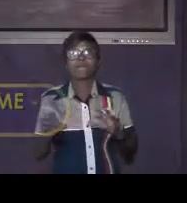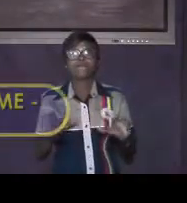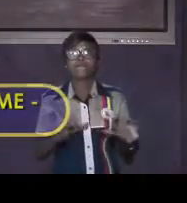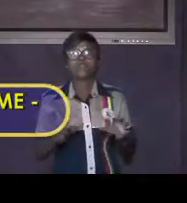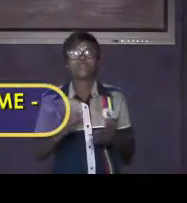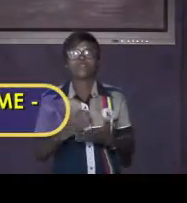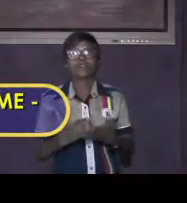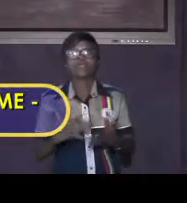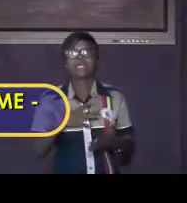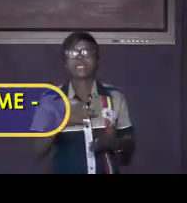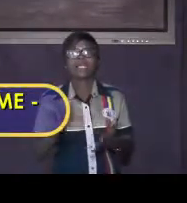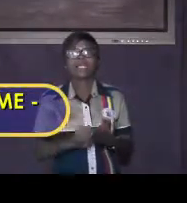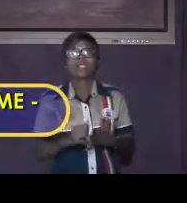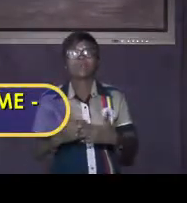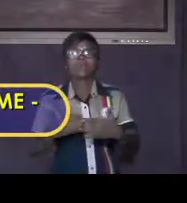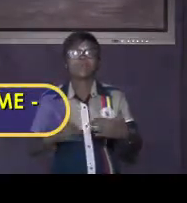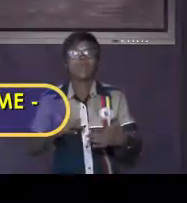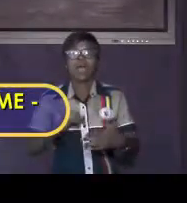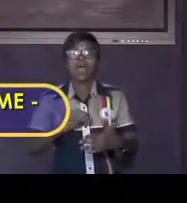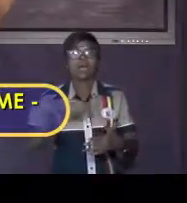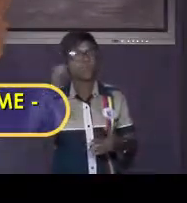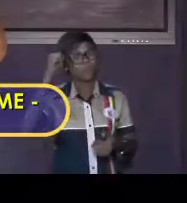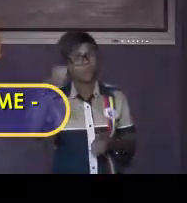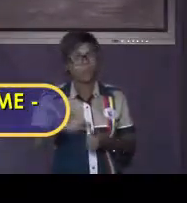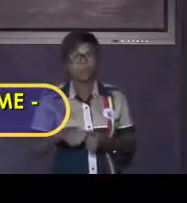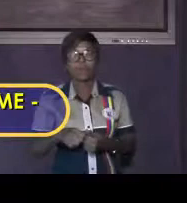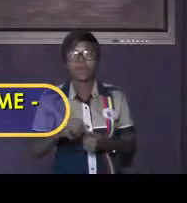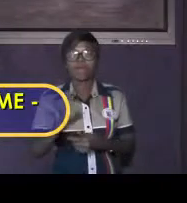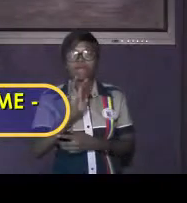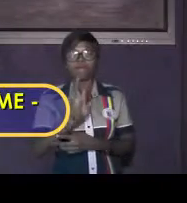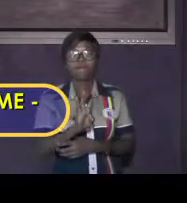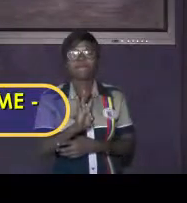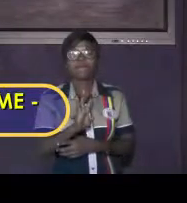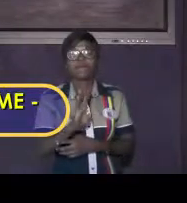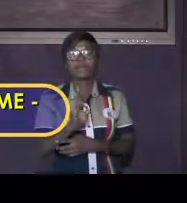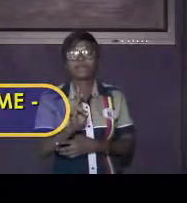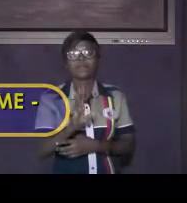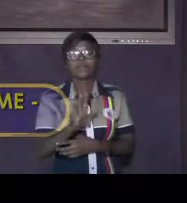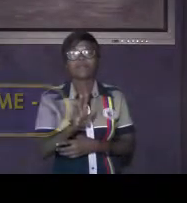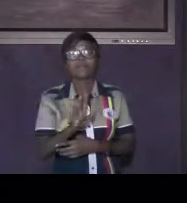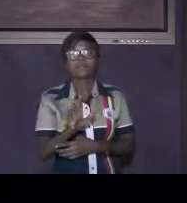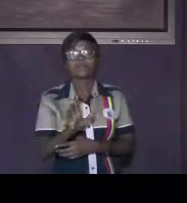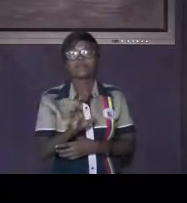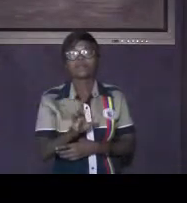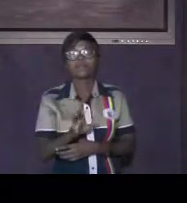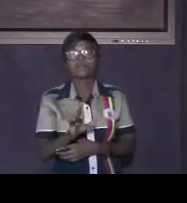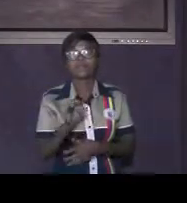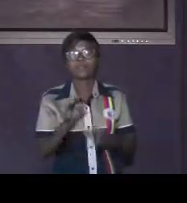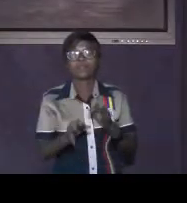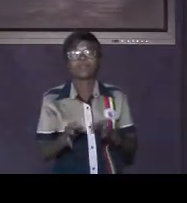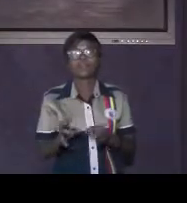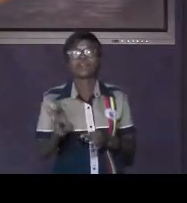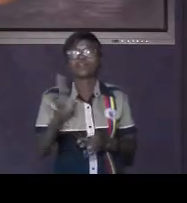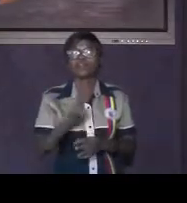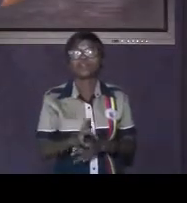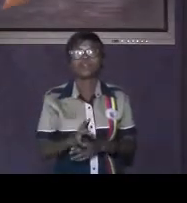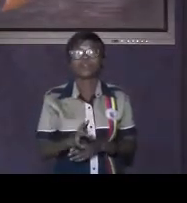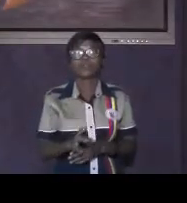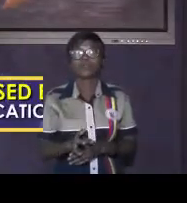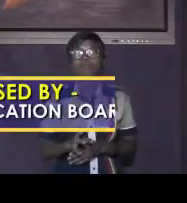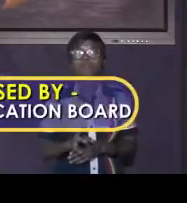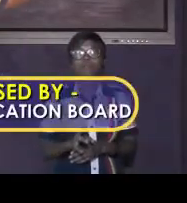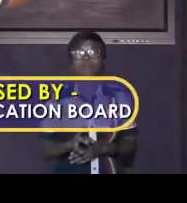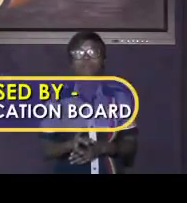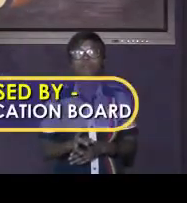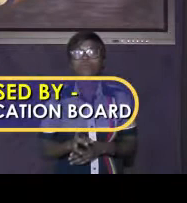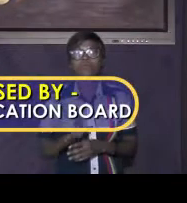done something like this in our previous lesson, but I will just remind you, 475 hundredths, if you use place value